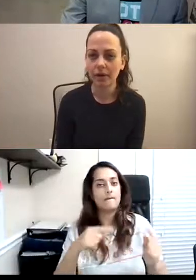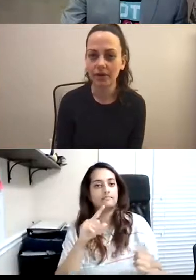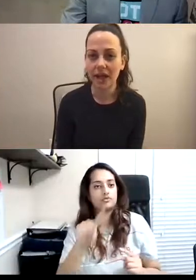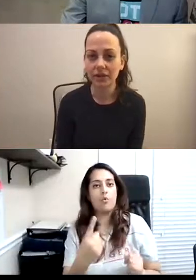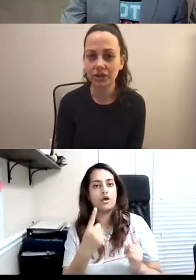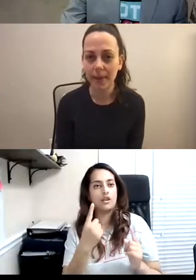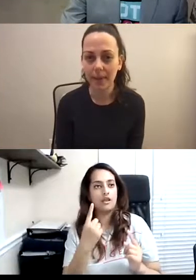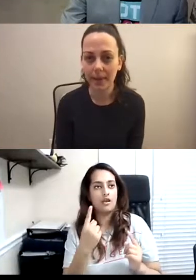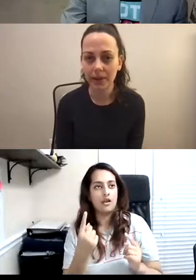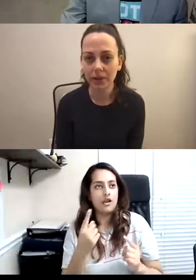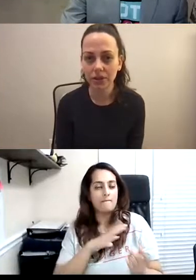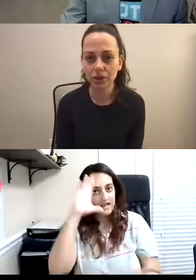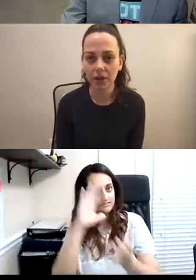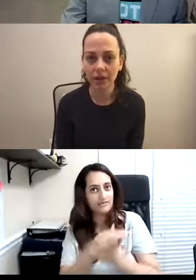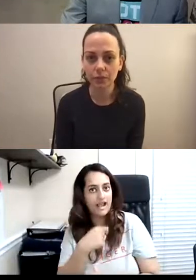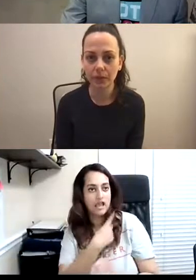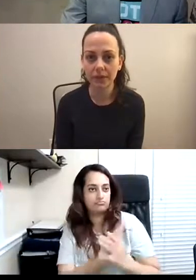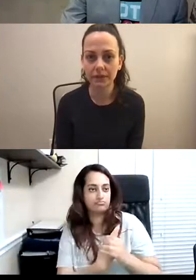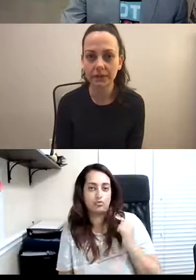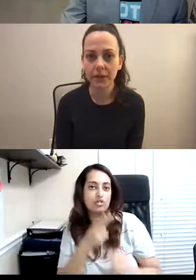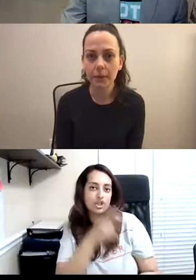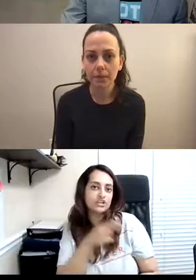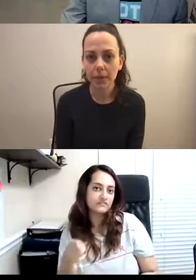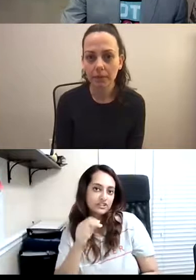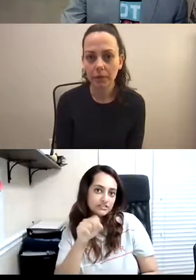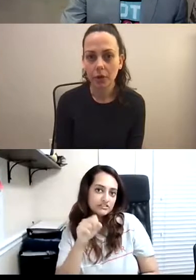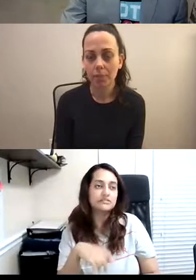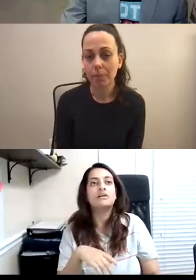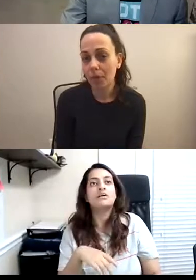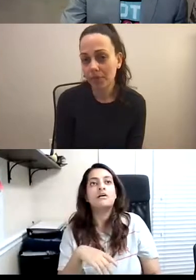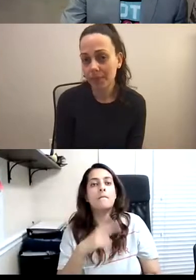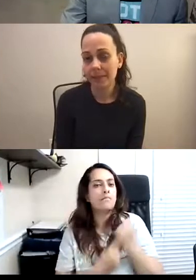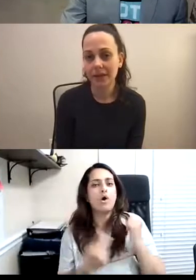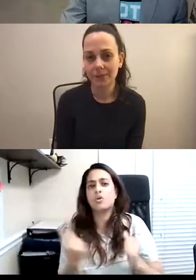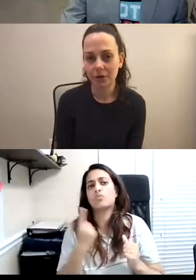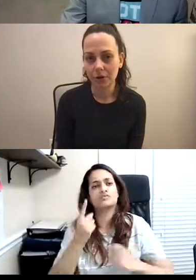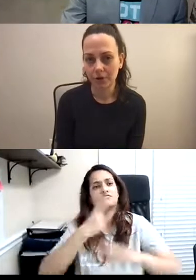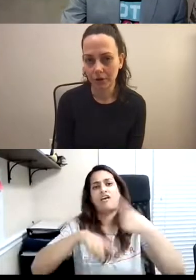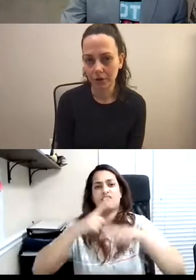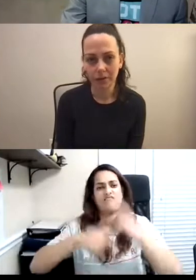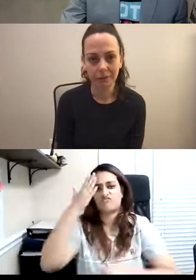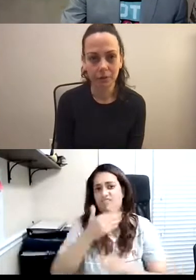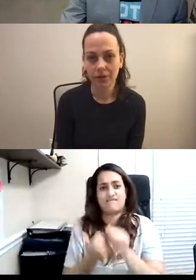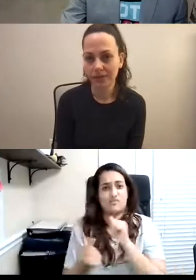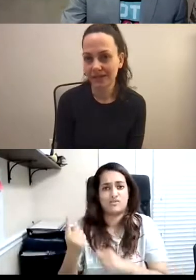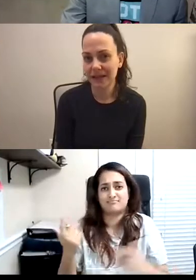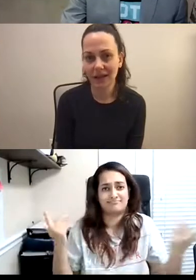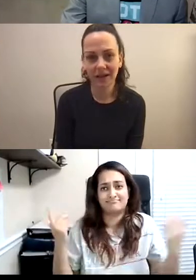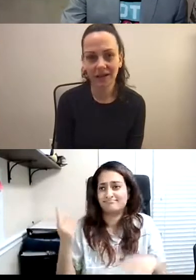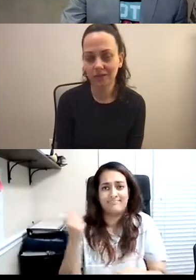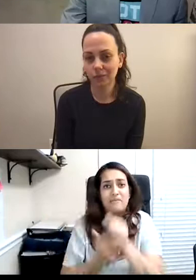the one challenge in my marriage, as well as both me and my husband are hard of hearing, and both of